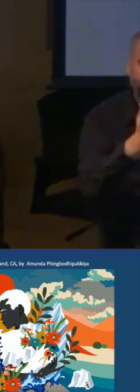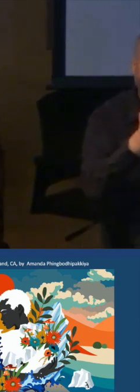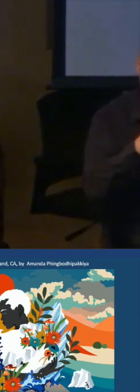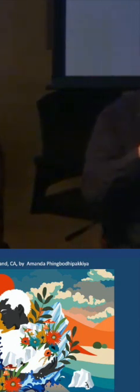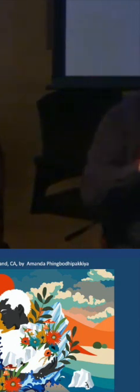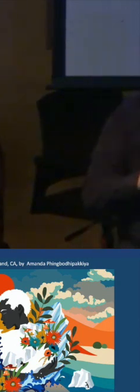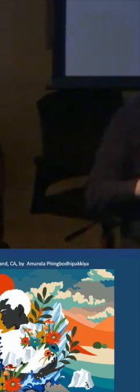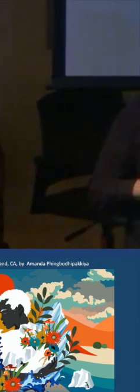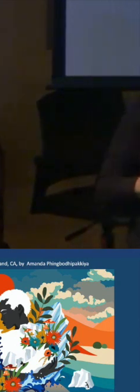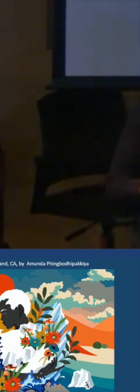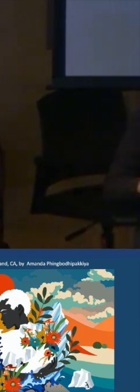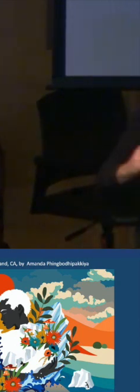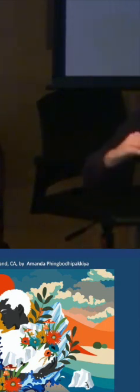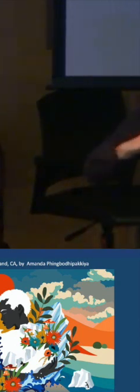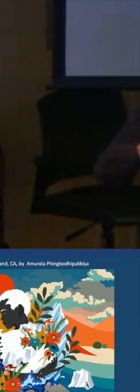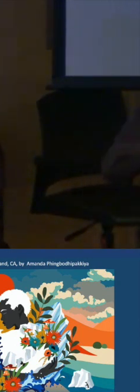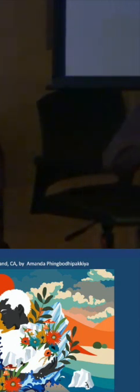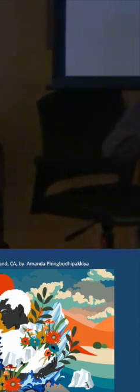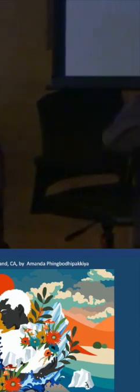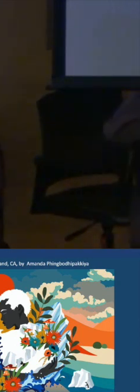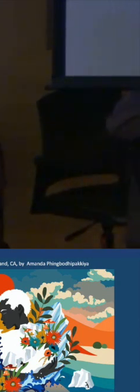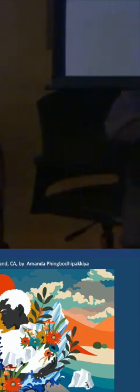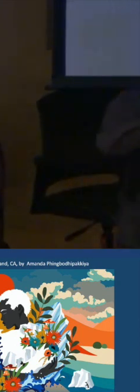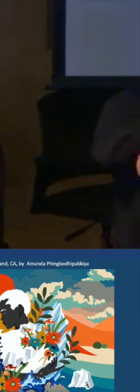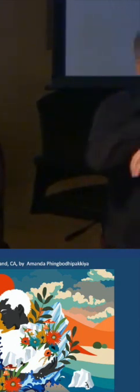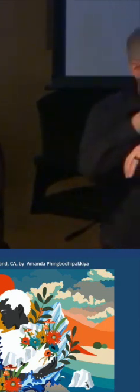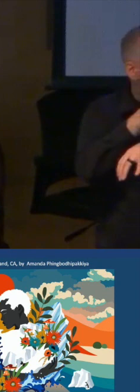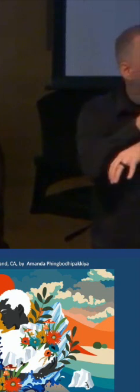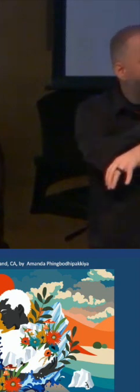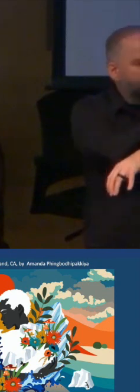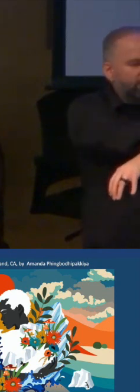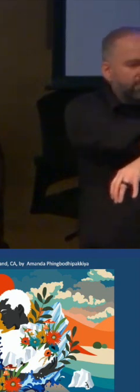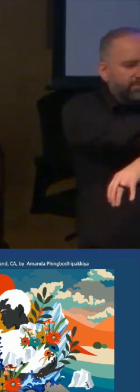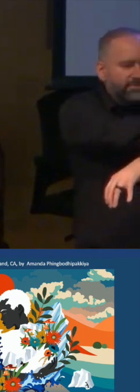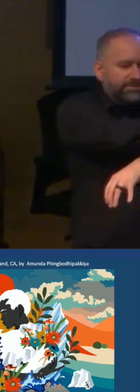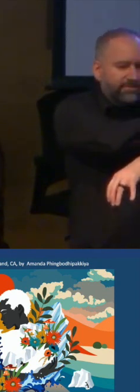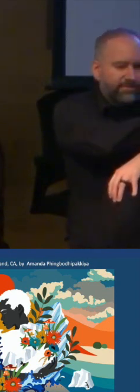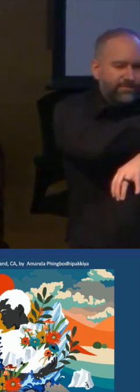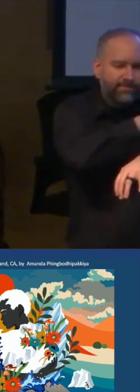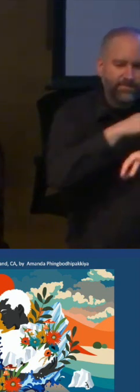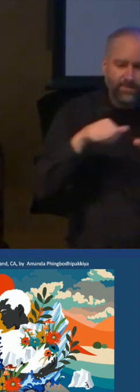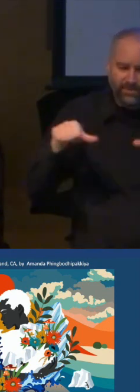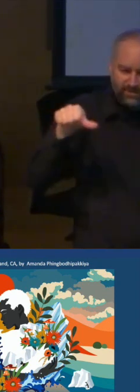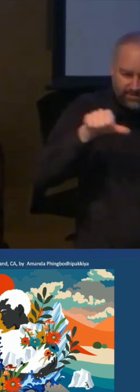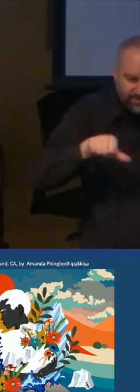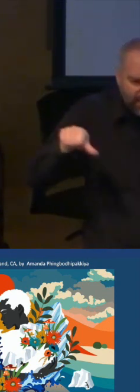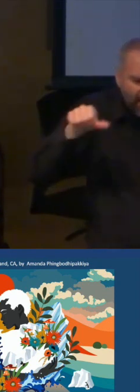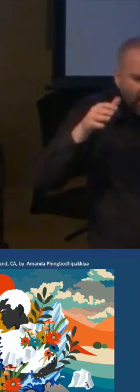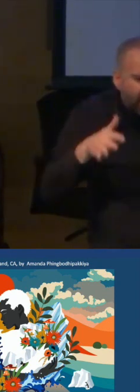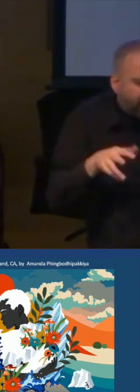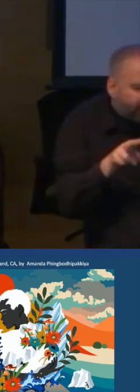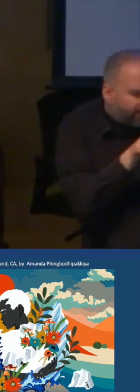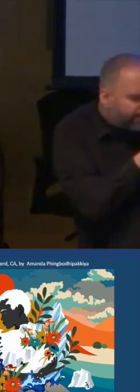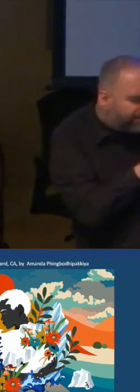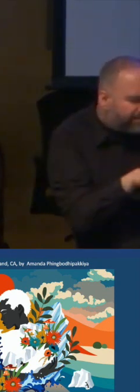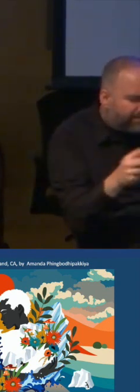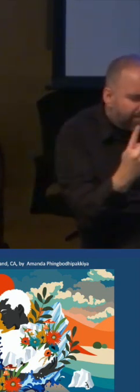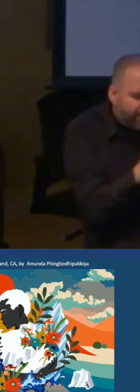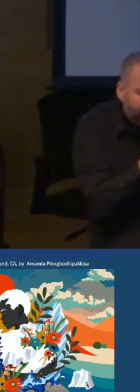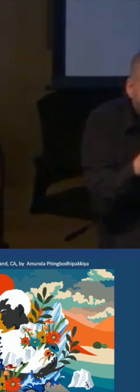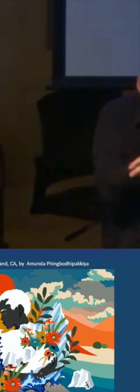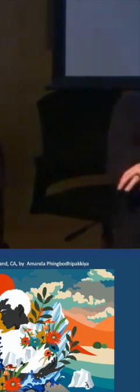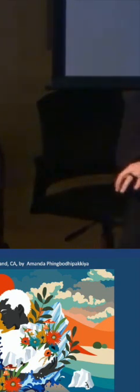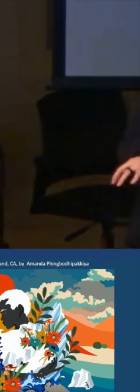desert. So too are scientists seeking to understand the complex interaction between the ice sheet and the ocean, microbes in the